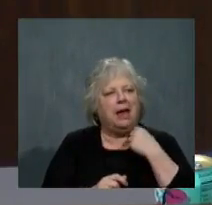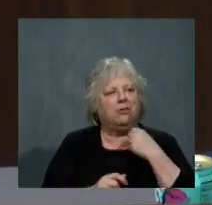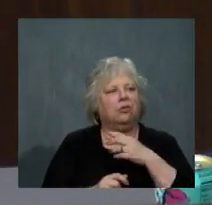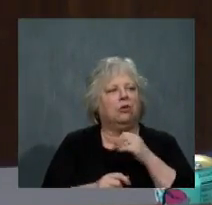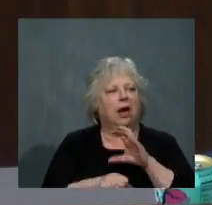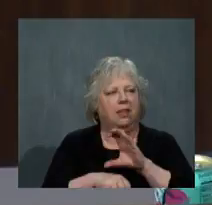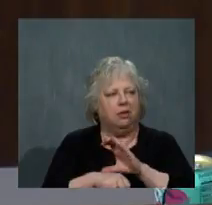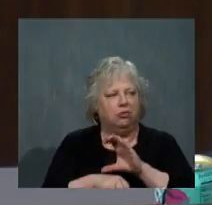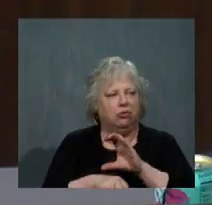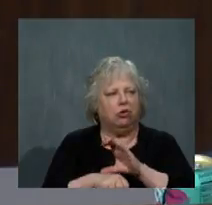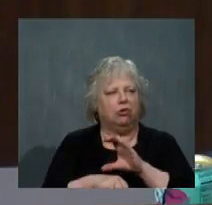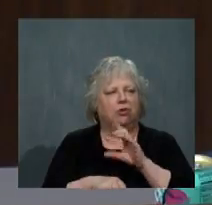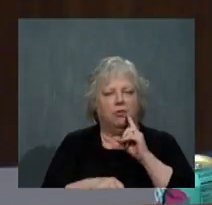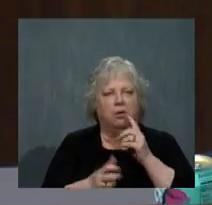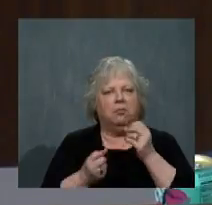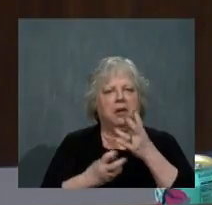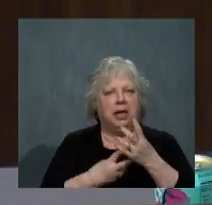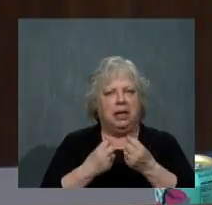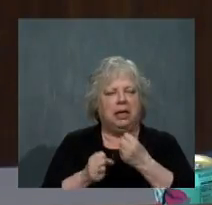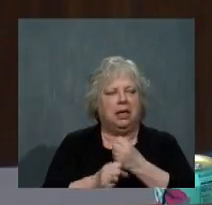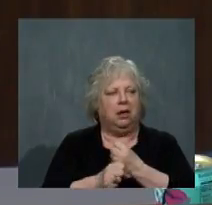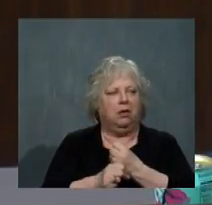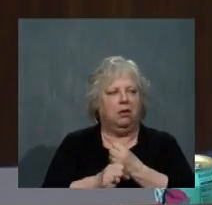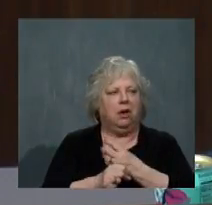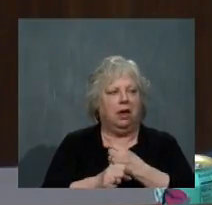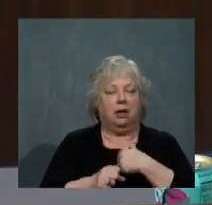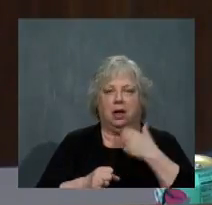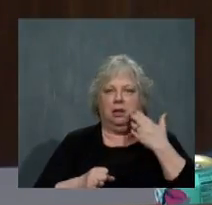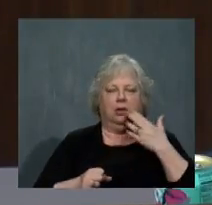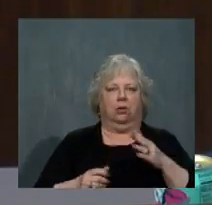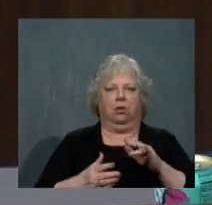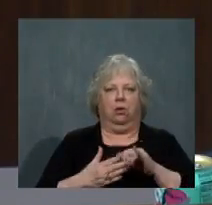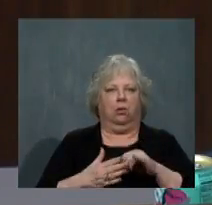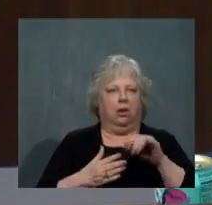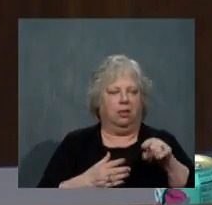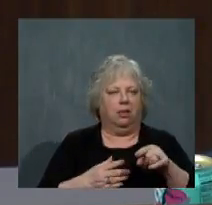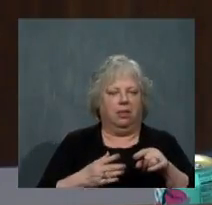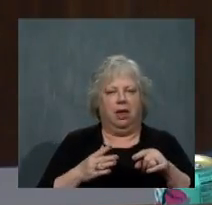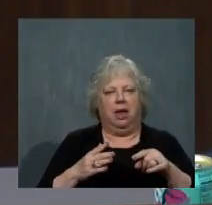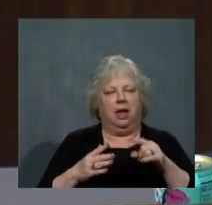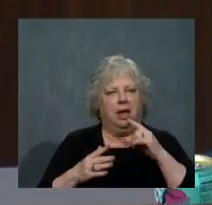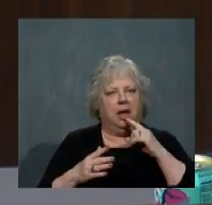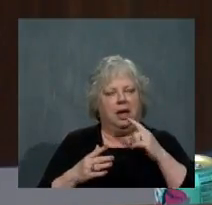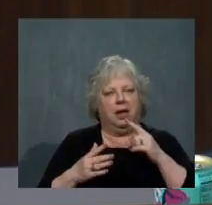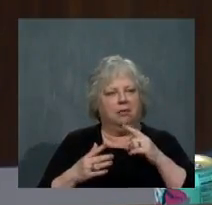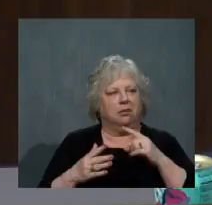clerk of the church a number of years, and I did not know that they had come this far.